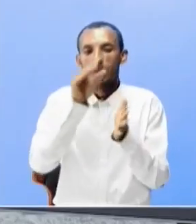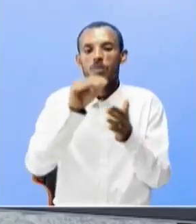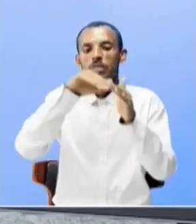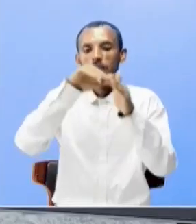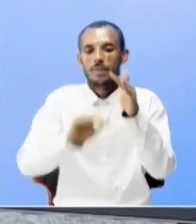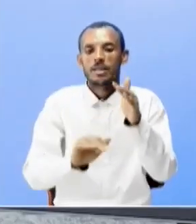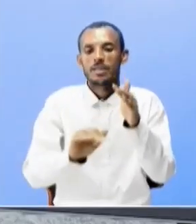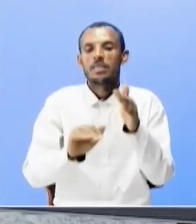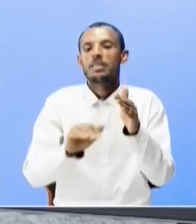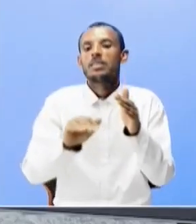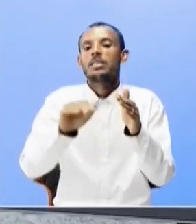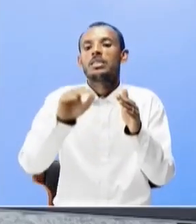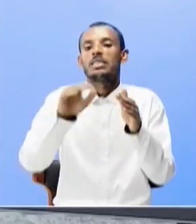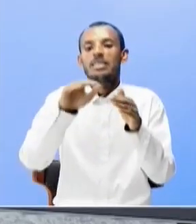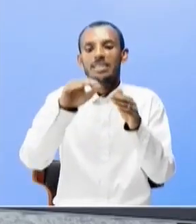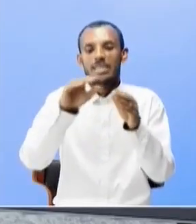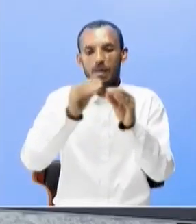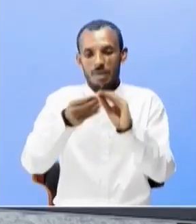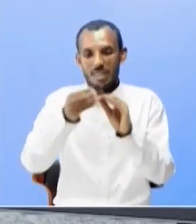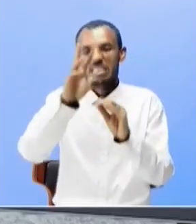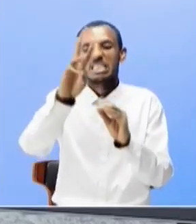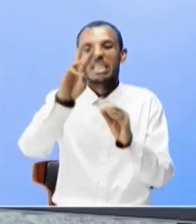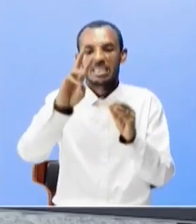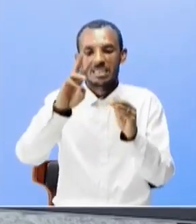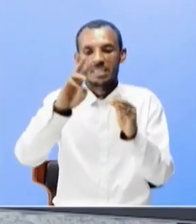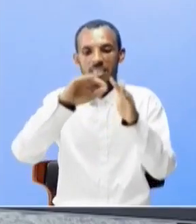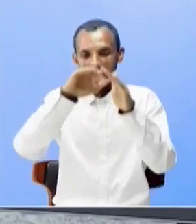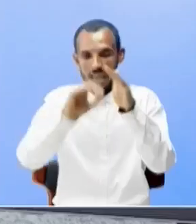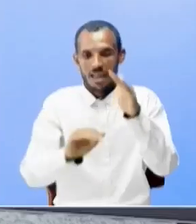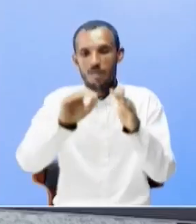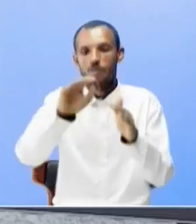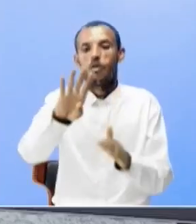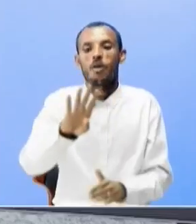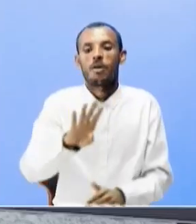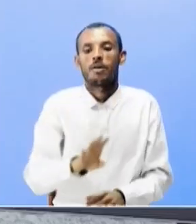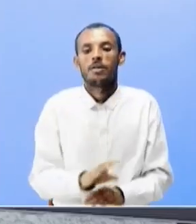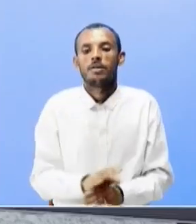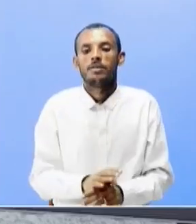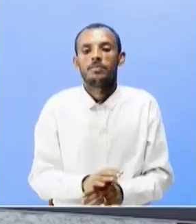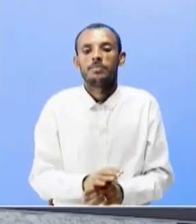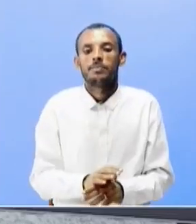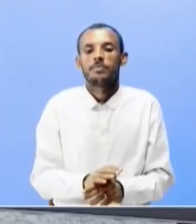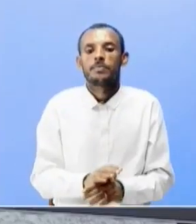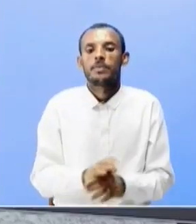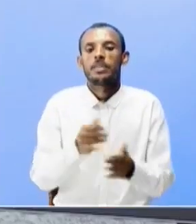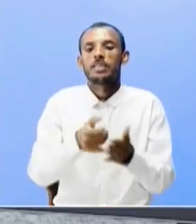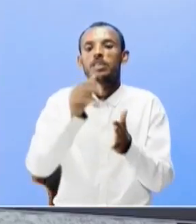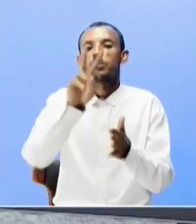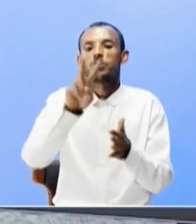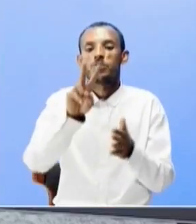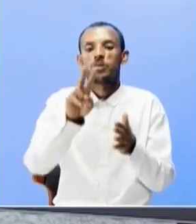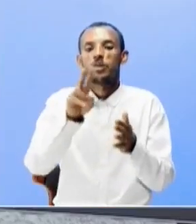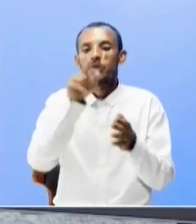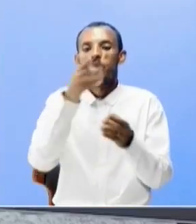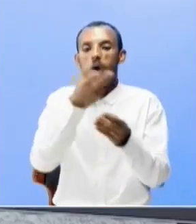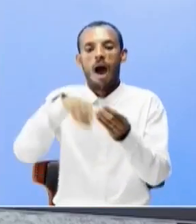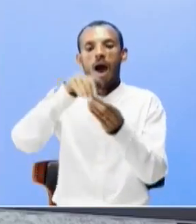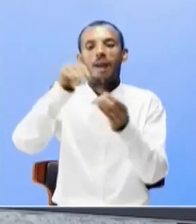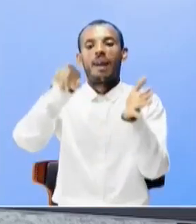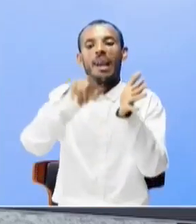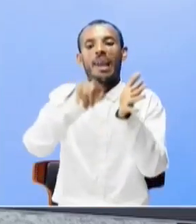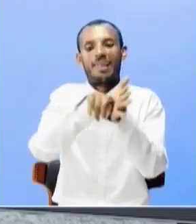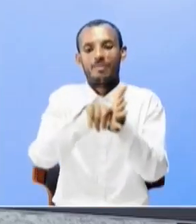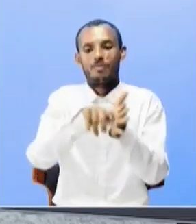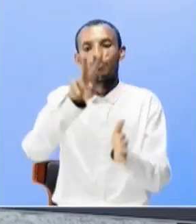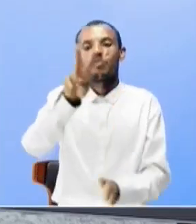the number 6 and 4. When you take 6, the difference of the two numbers, 6 and 4, it's 2. So you will have negative